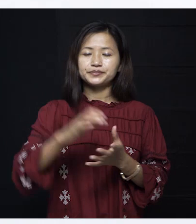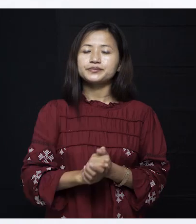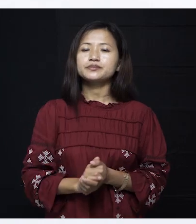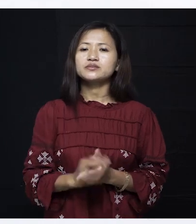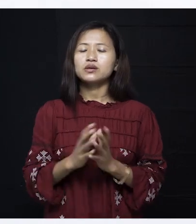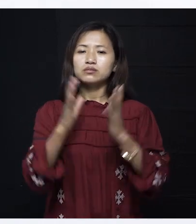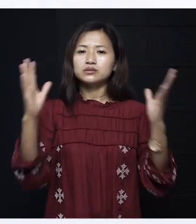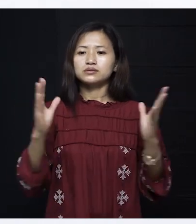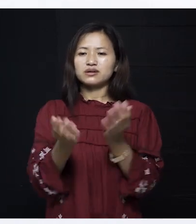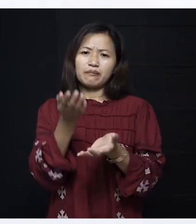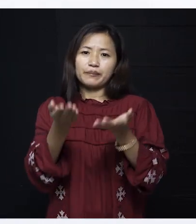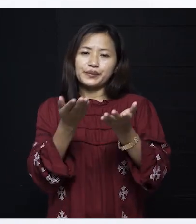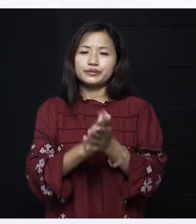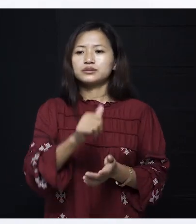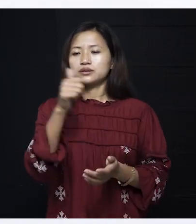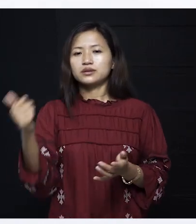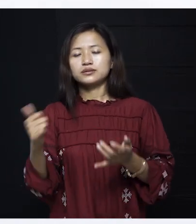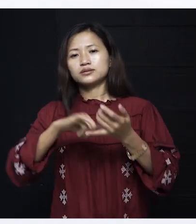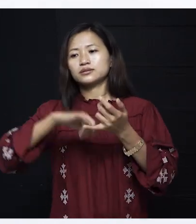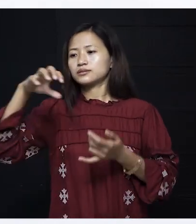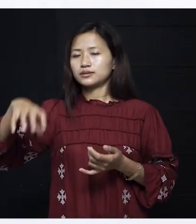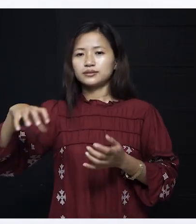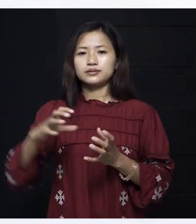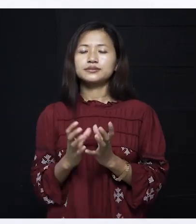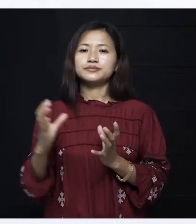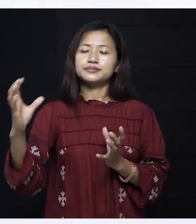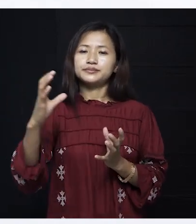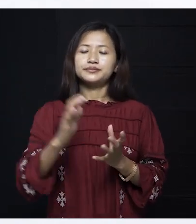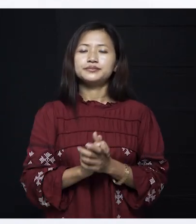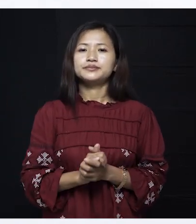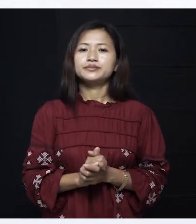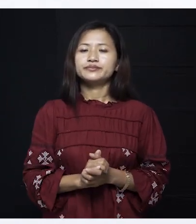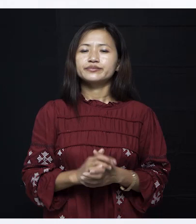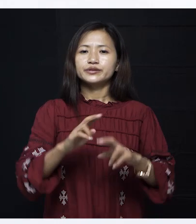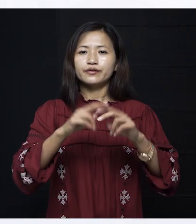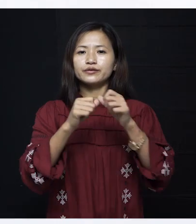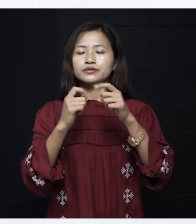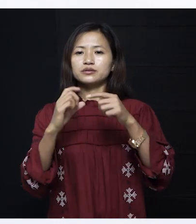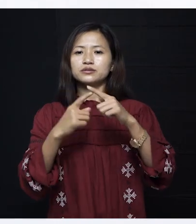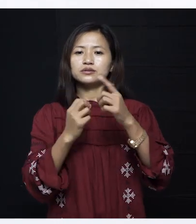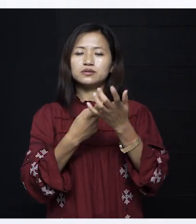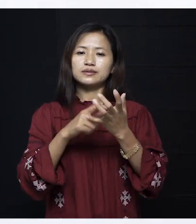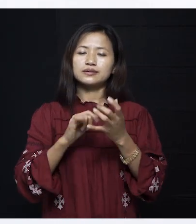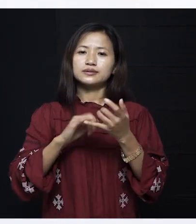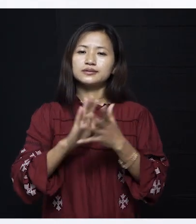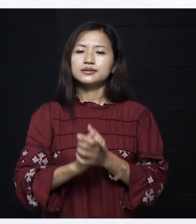more comparing to another state, isn't it? So here, the factors that